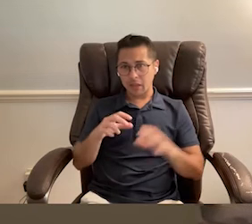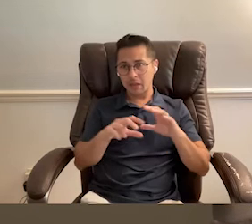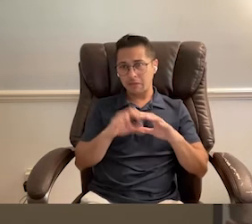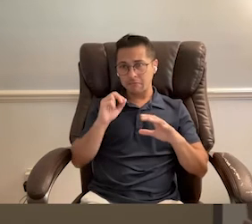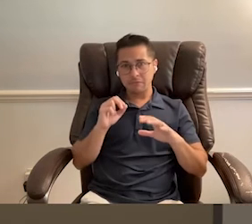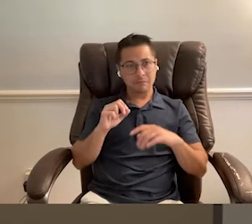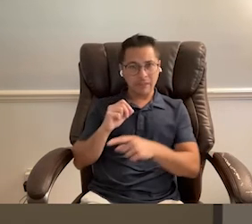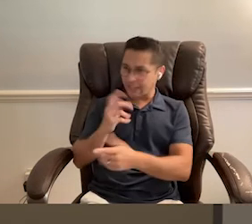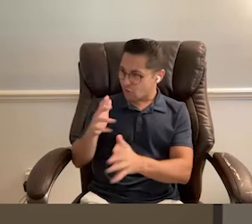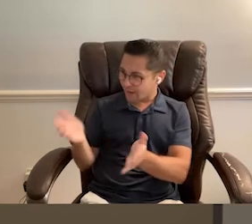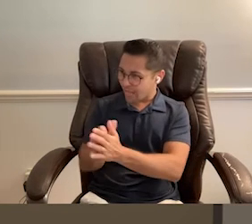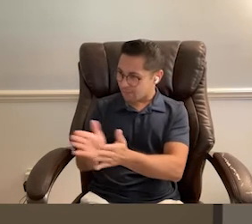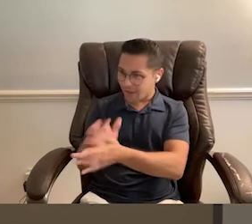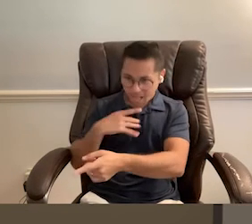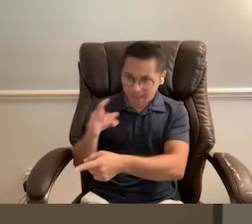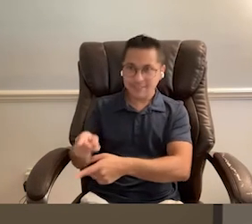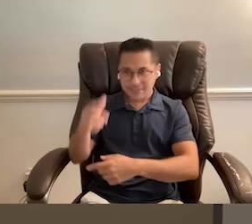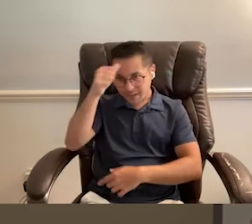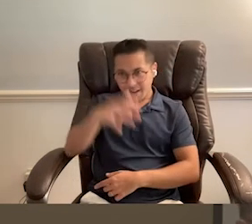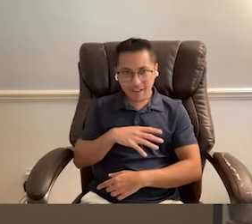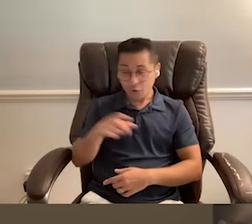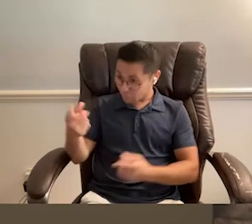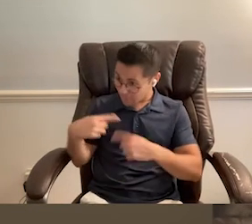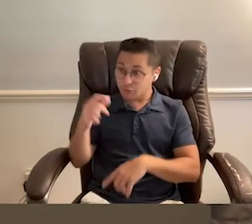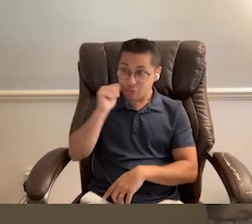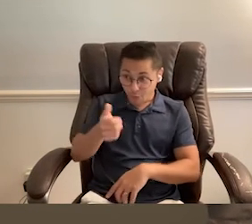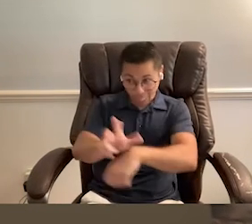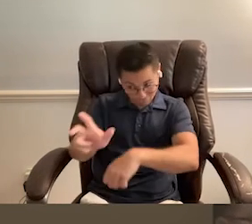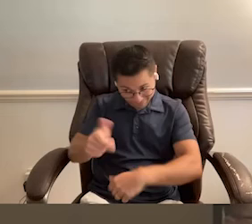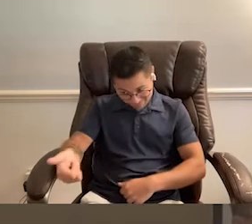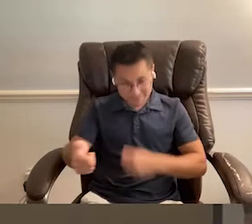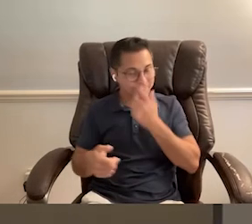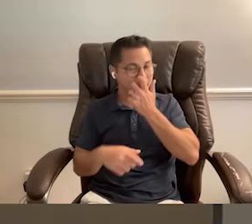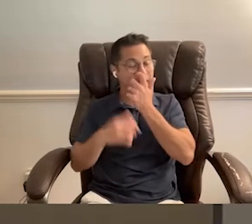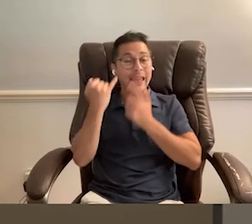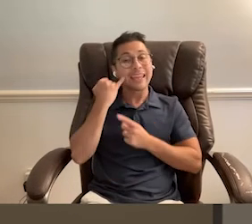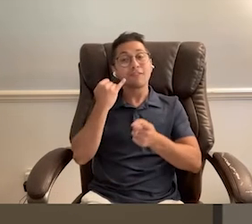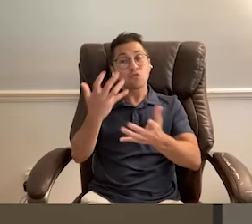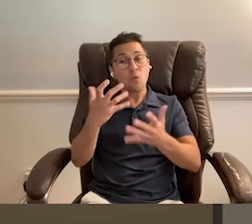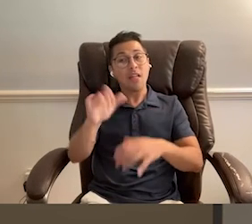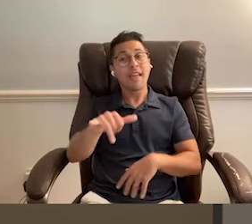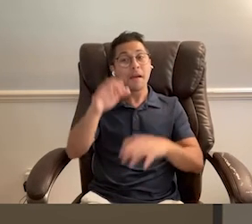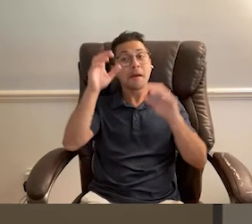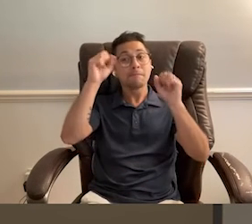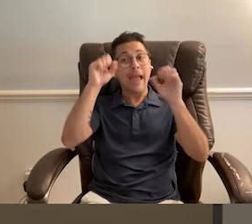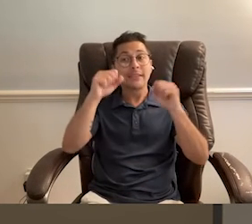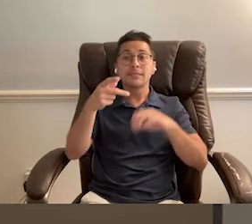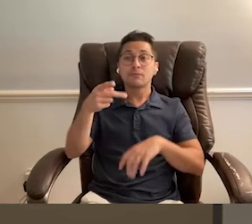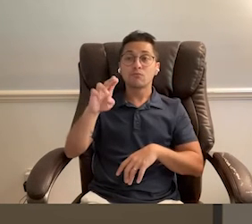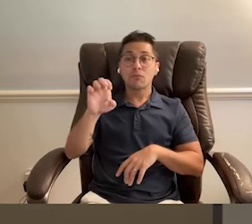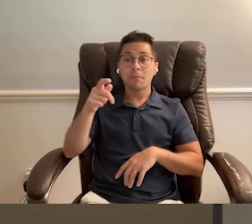like this guy. You can come tomorrow at 3, okay? If you do want that amazing prepaid card, it is $250 a